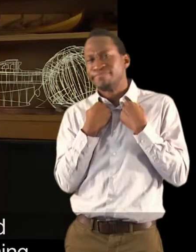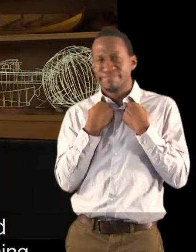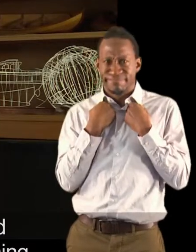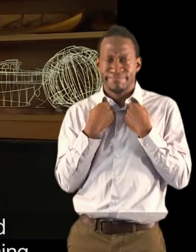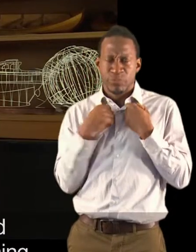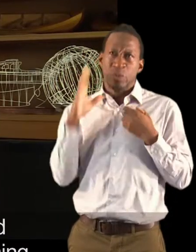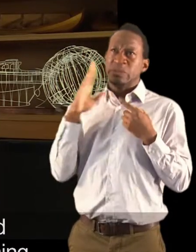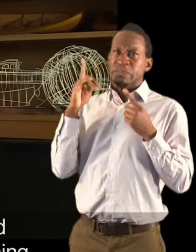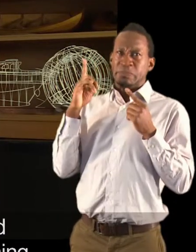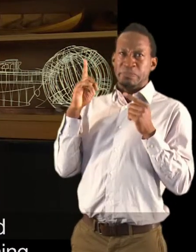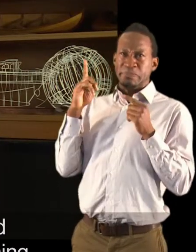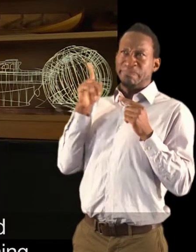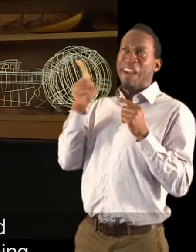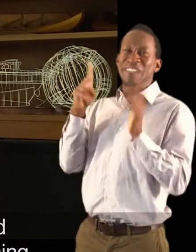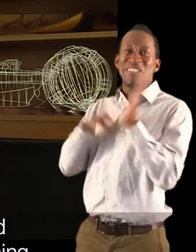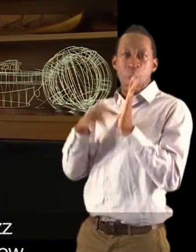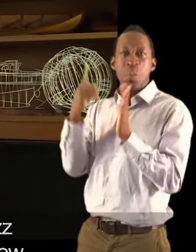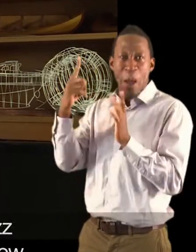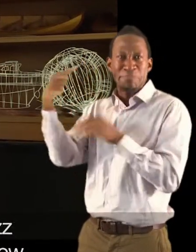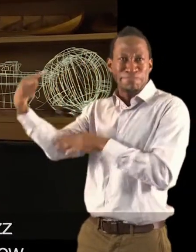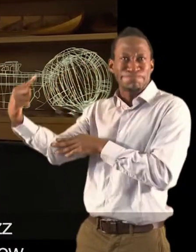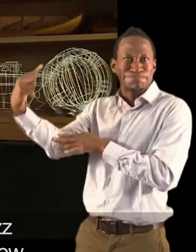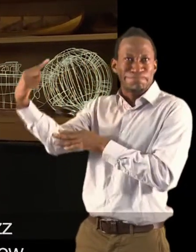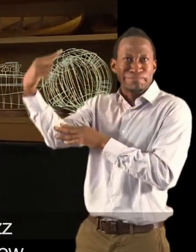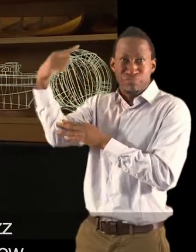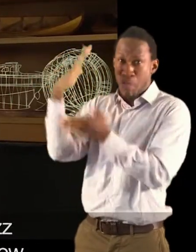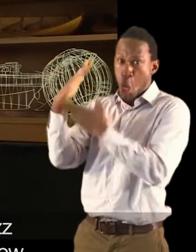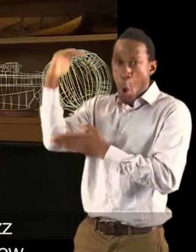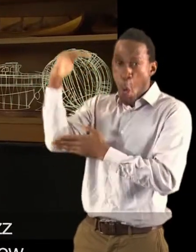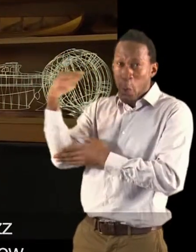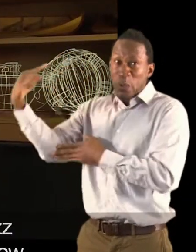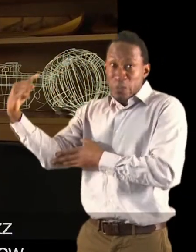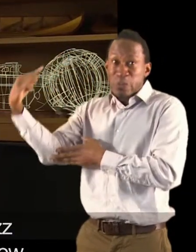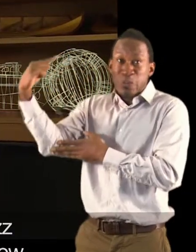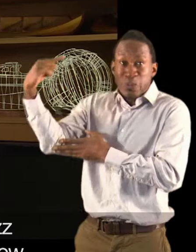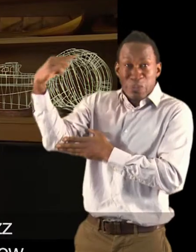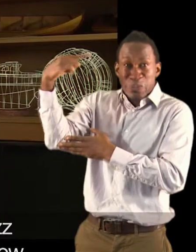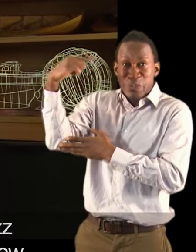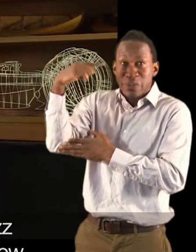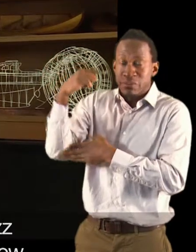morning, on this particular morning, and we heard a buzz bomb coming,